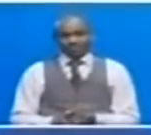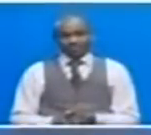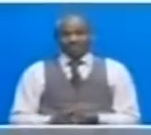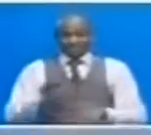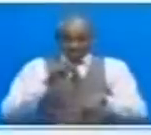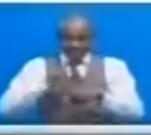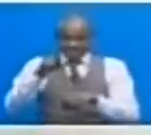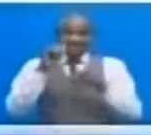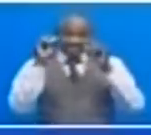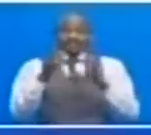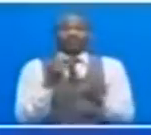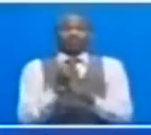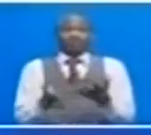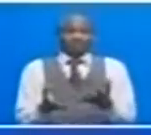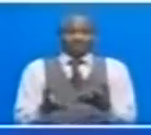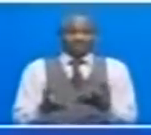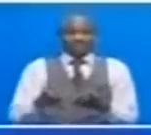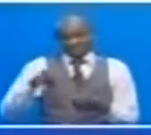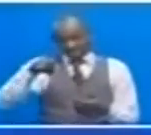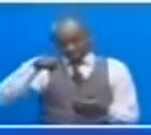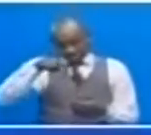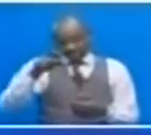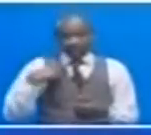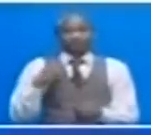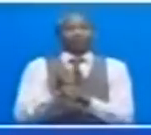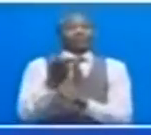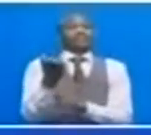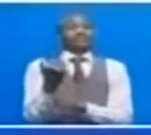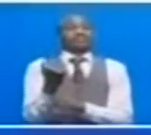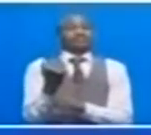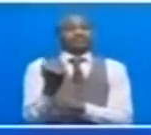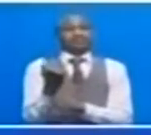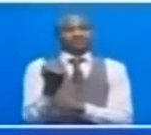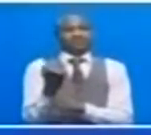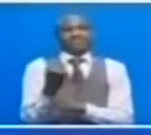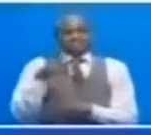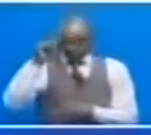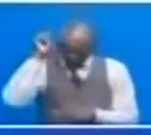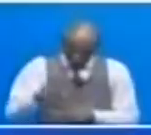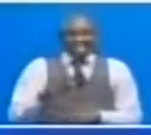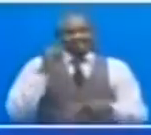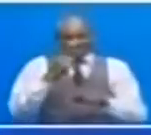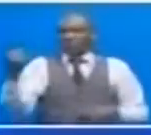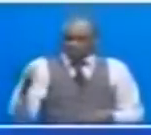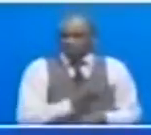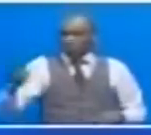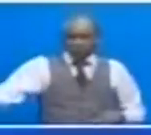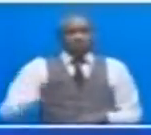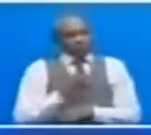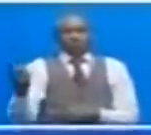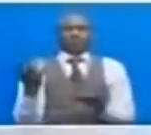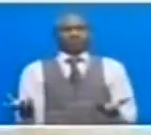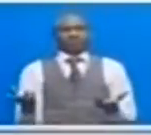And where do these teachers live? In islands and in the slums. They must commute every day.